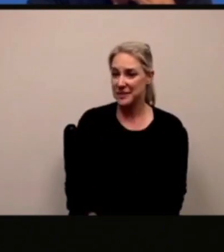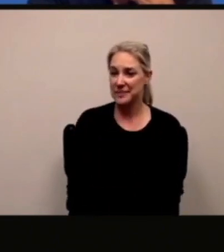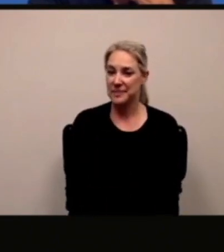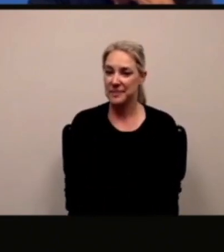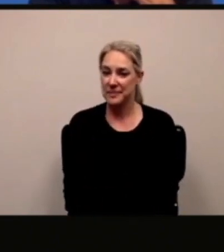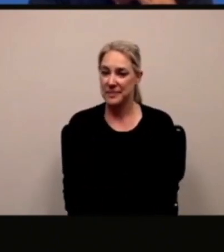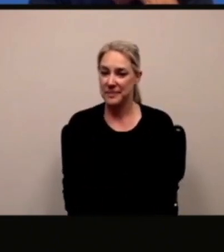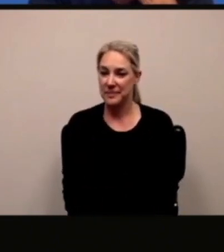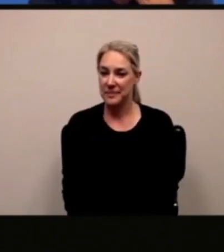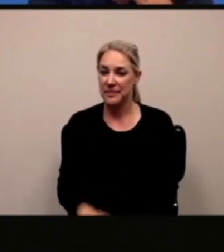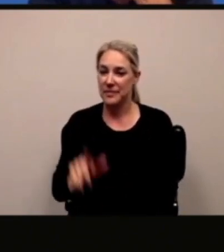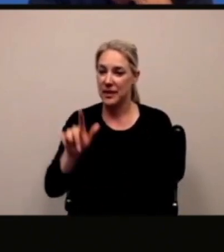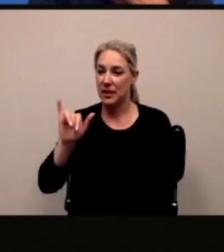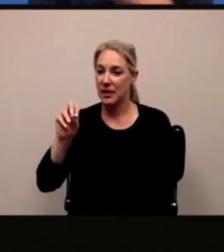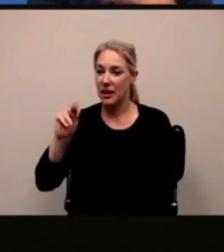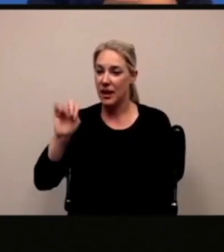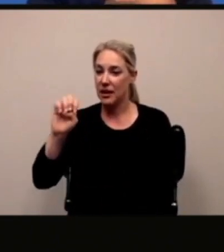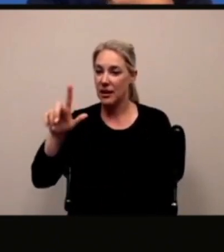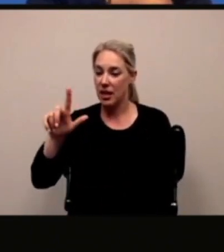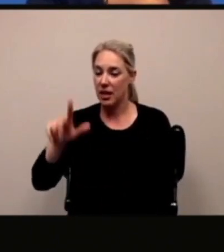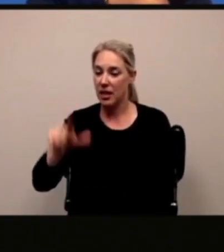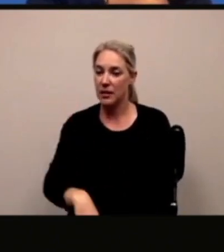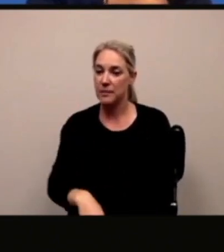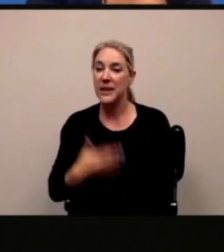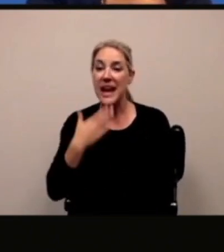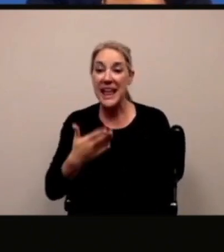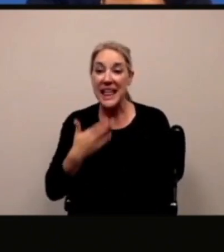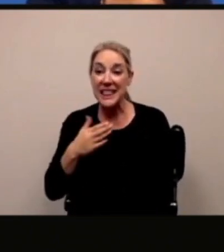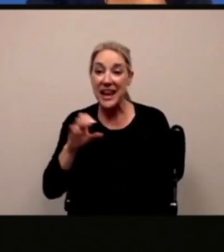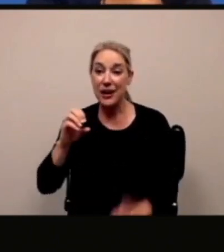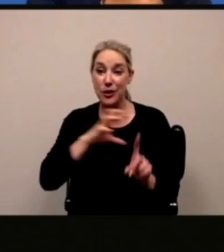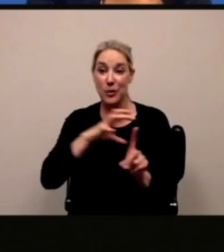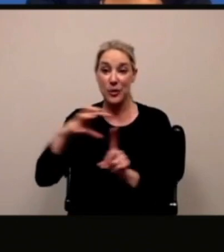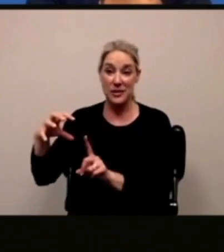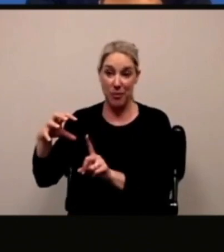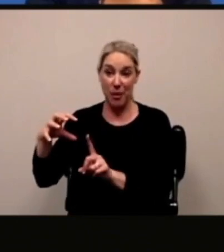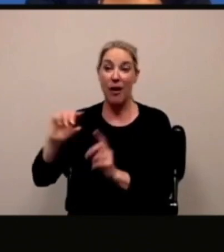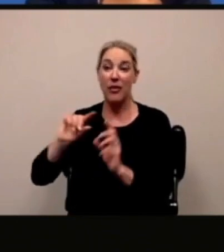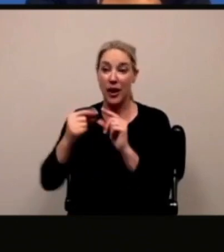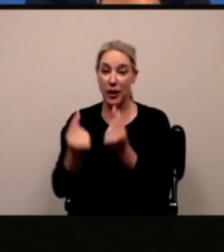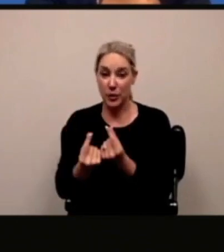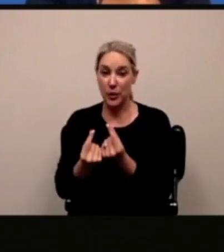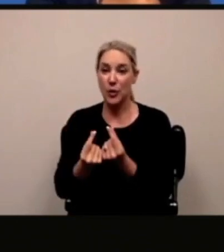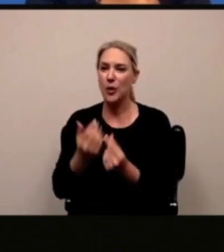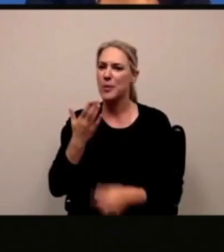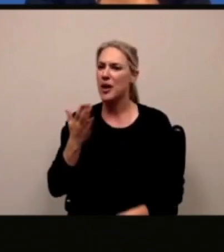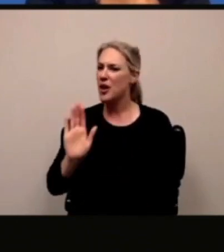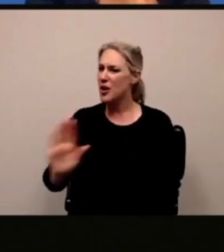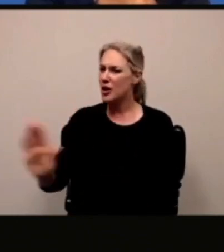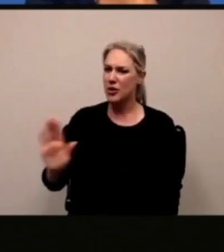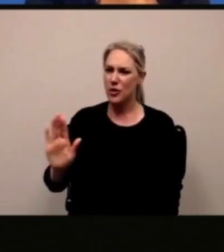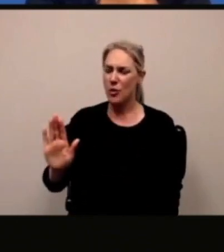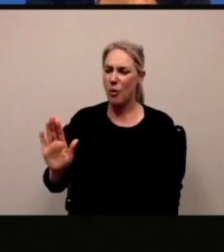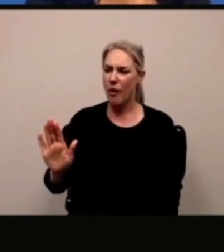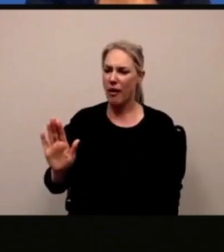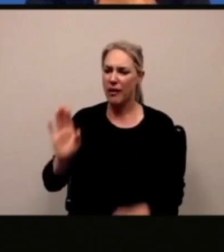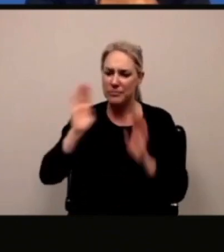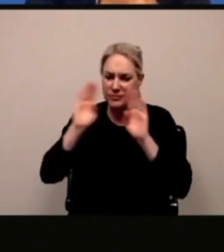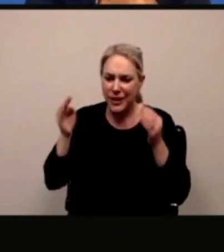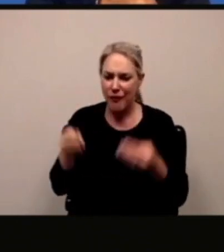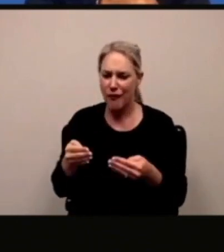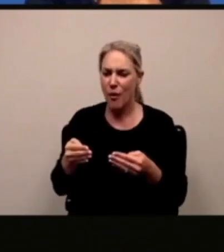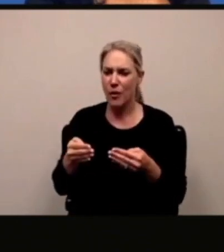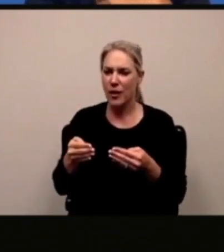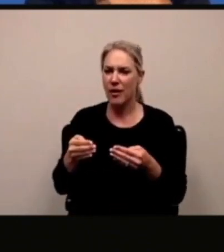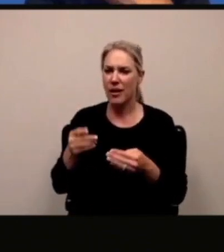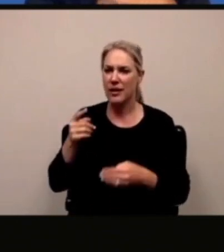Well, I really appreciate the work that the Spotlight group did and the insight that you give. I think from a facilitator's perspective, we